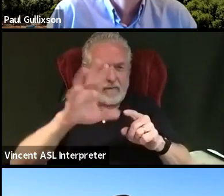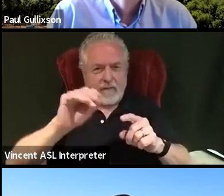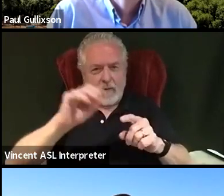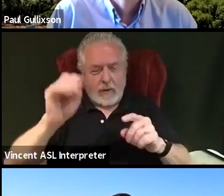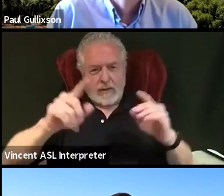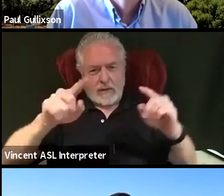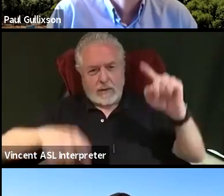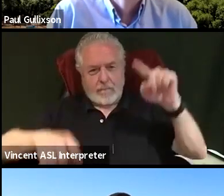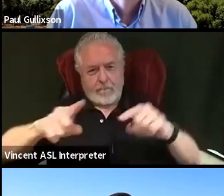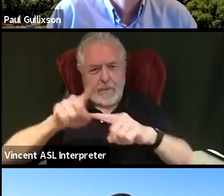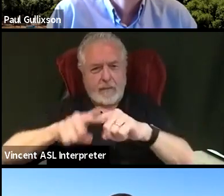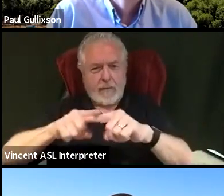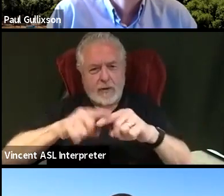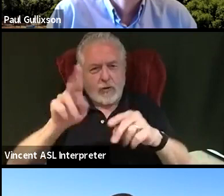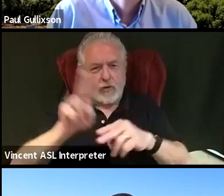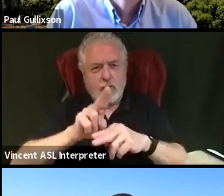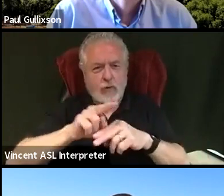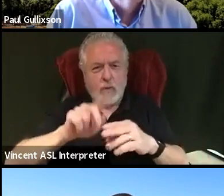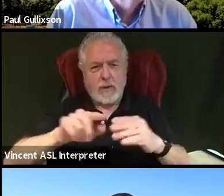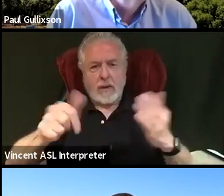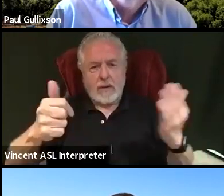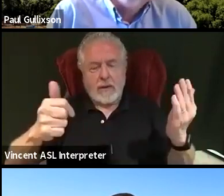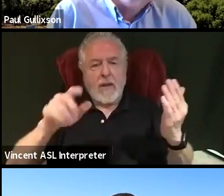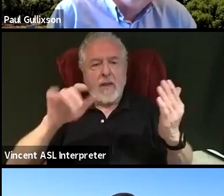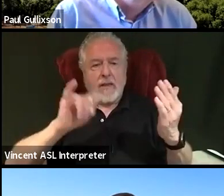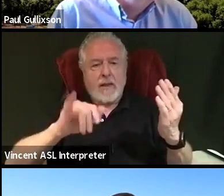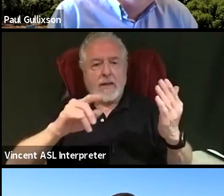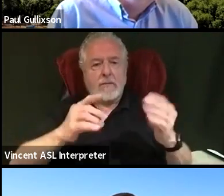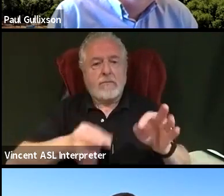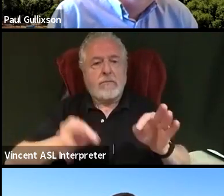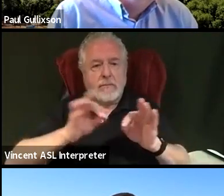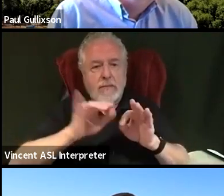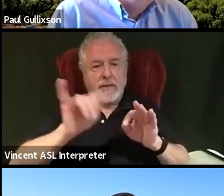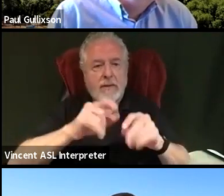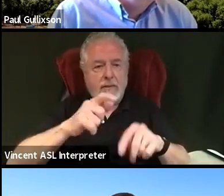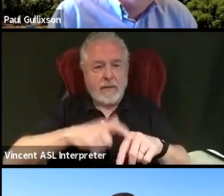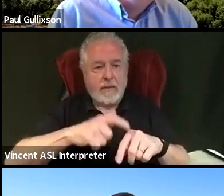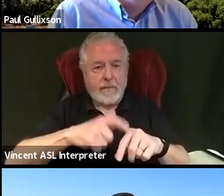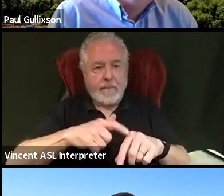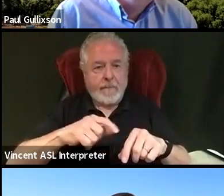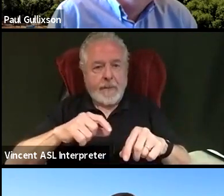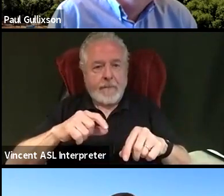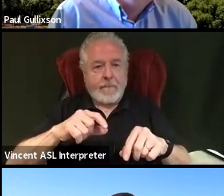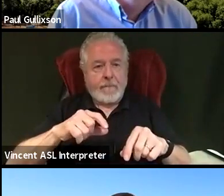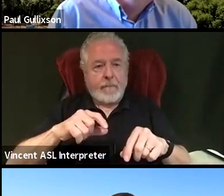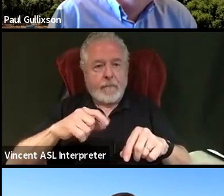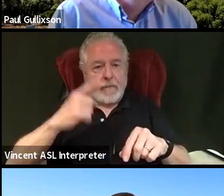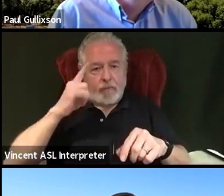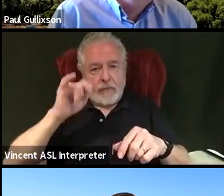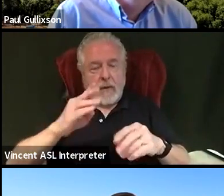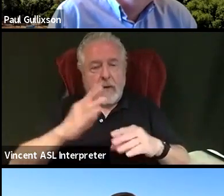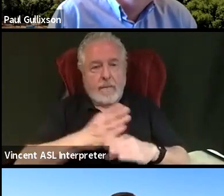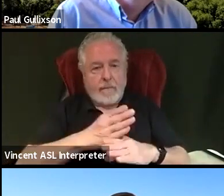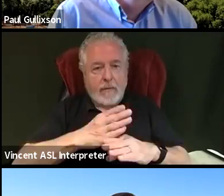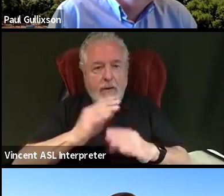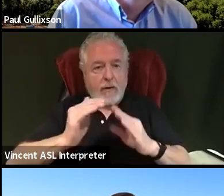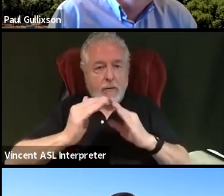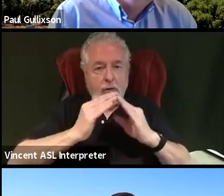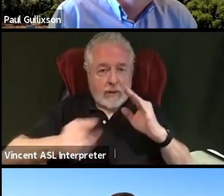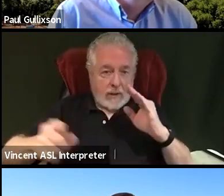50%, depending on the uses and whatnot. And that's significant. At the same time, you know, I think that the business